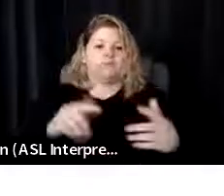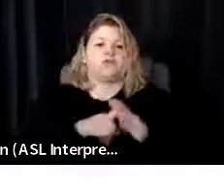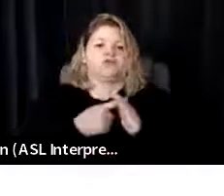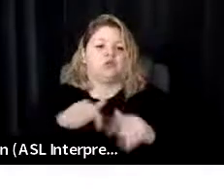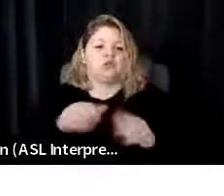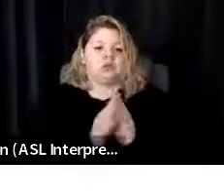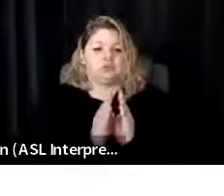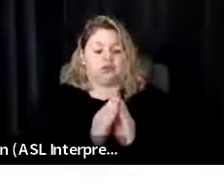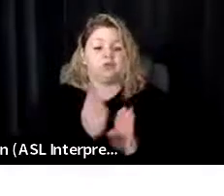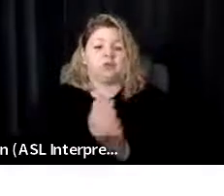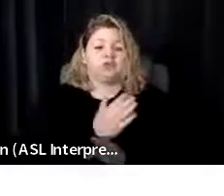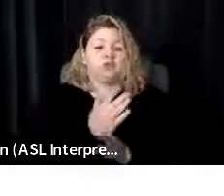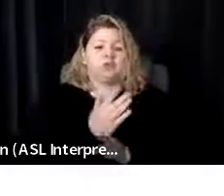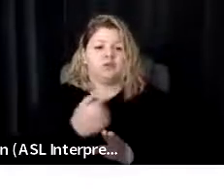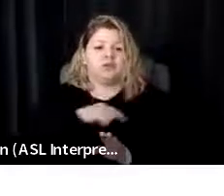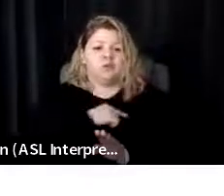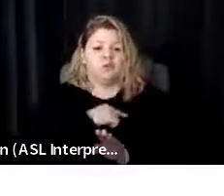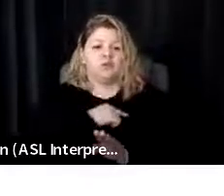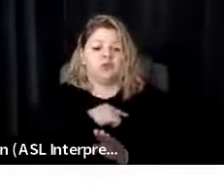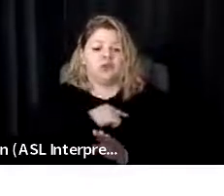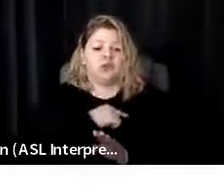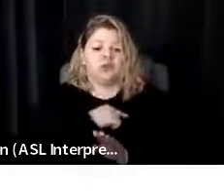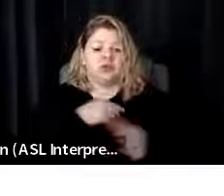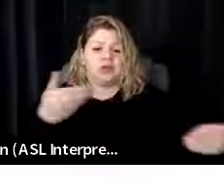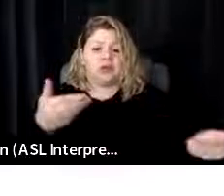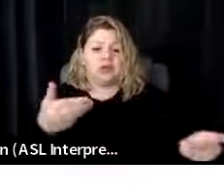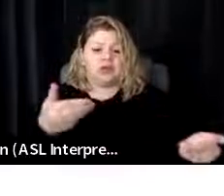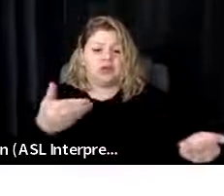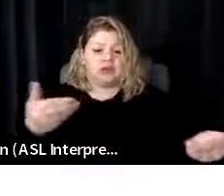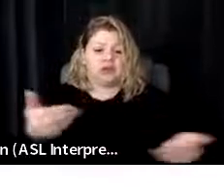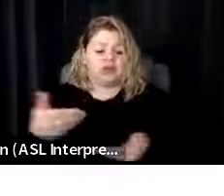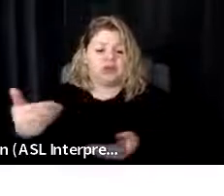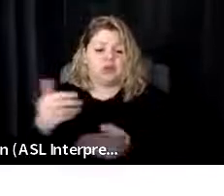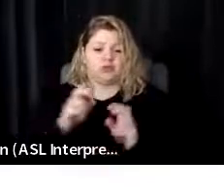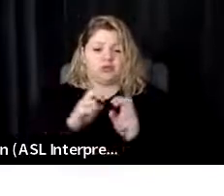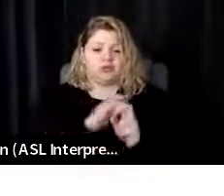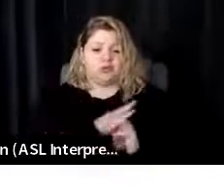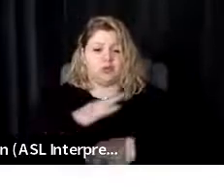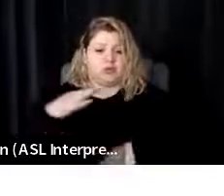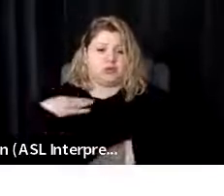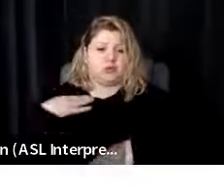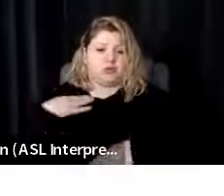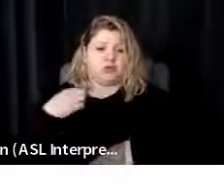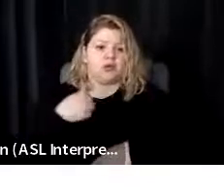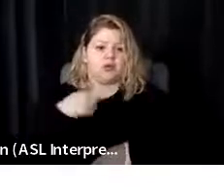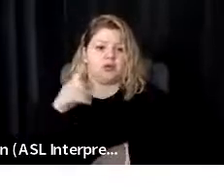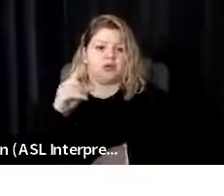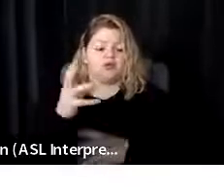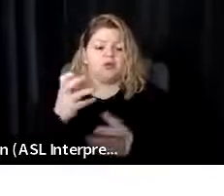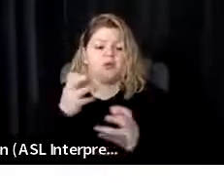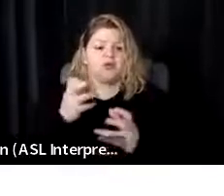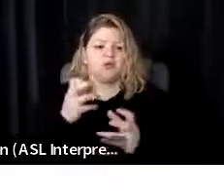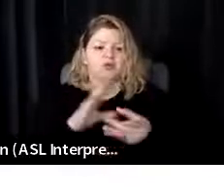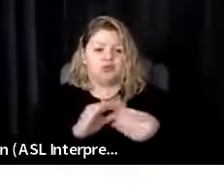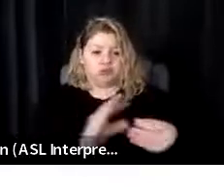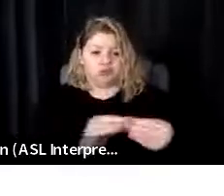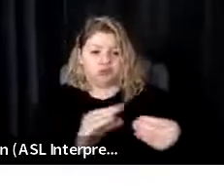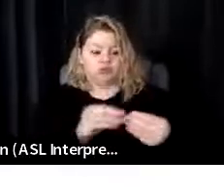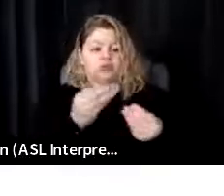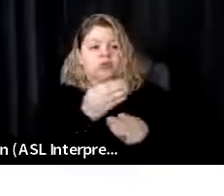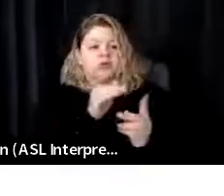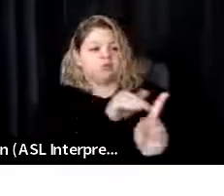the introduction, just some housekeeping for the my fellow board members here. Before you speak, if you